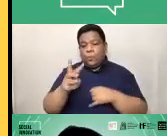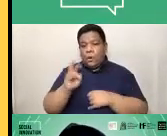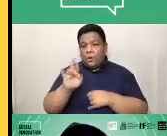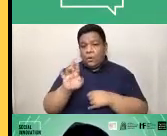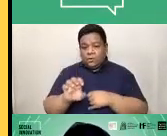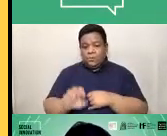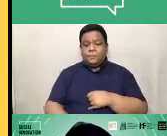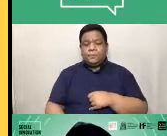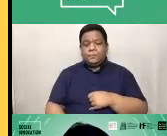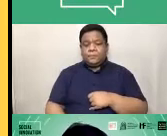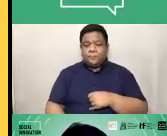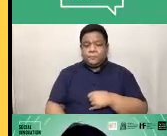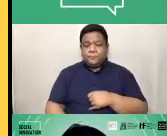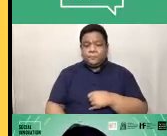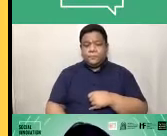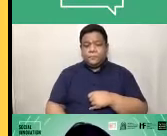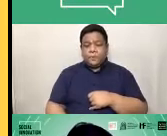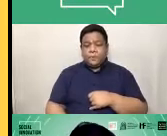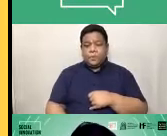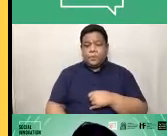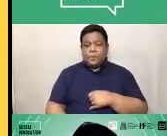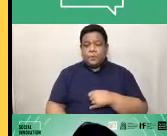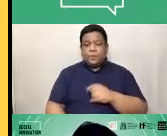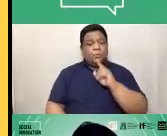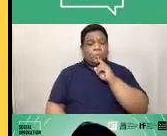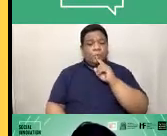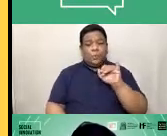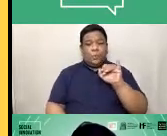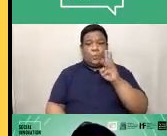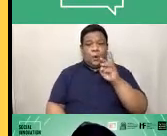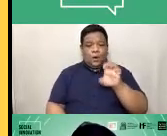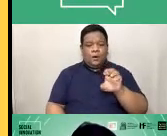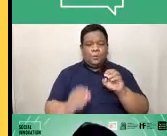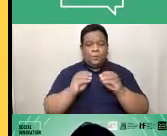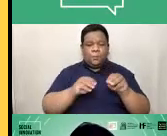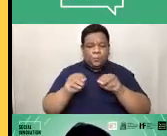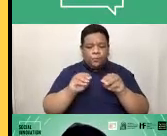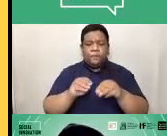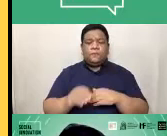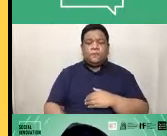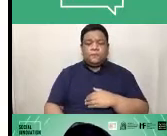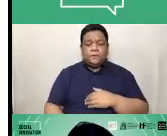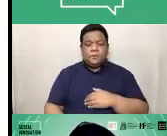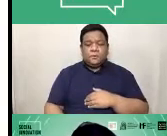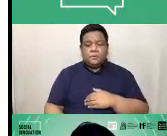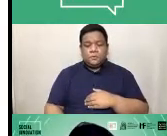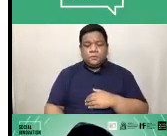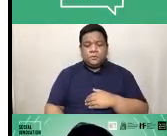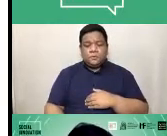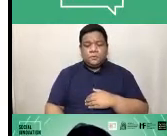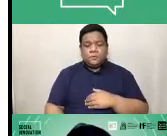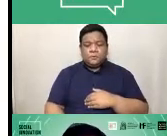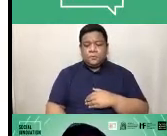an electric current through them, the wires will actually move and flex. And another one is electroactive